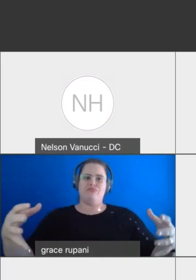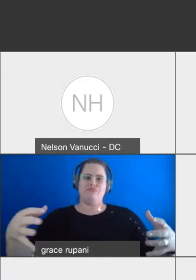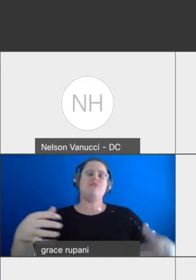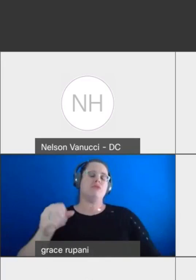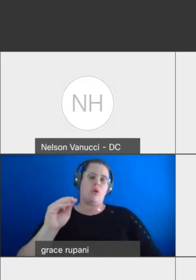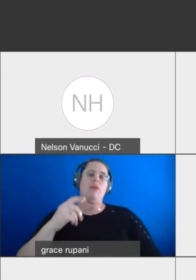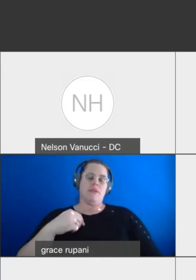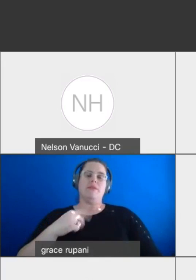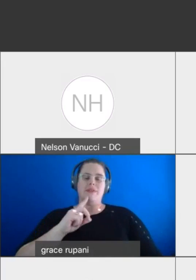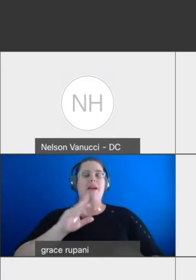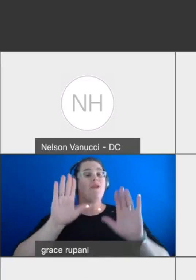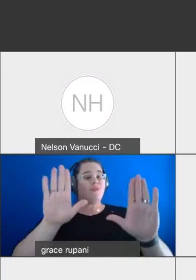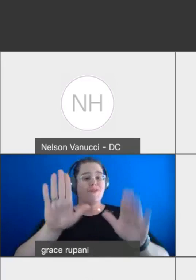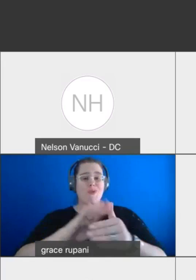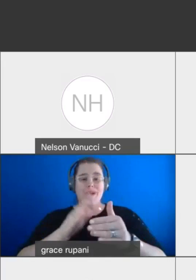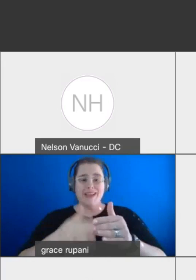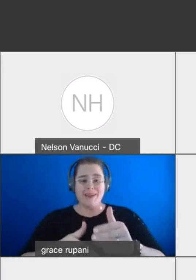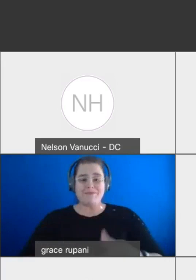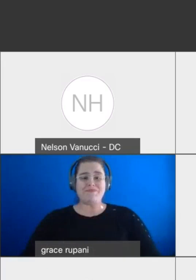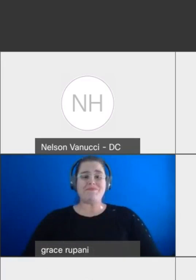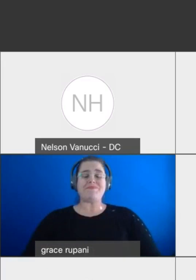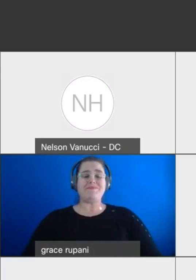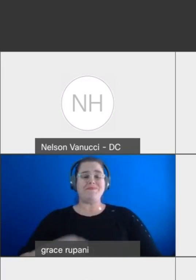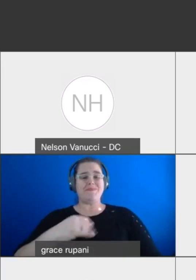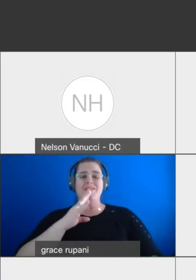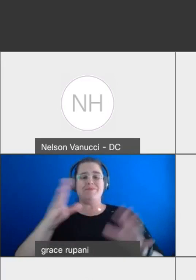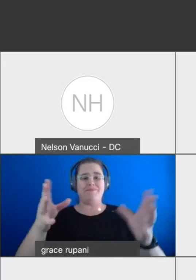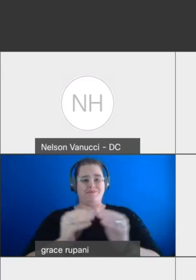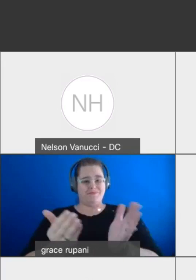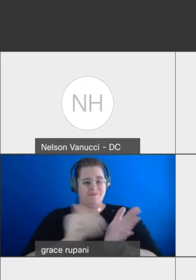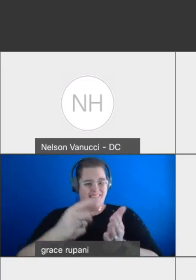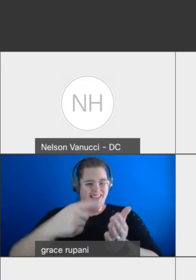have a great weekend, folks, and I'll talk to you again next week.